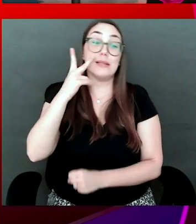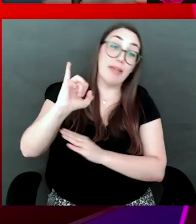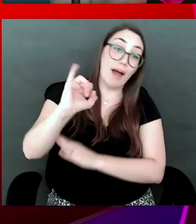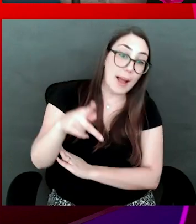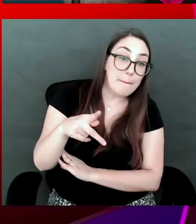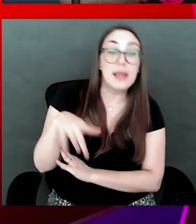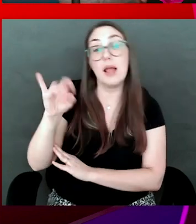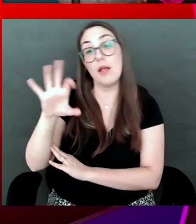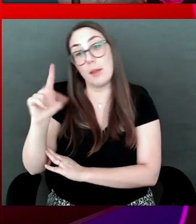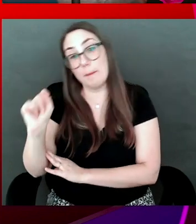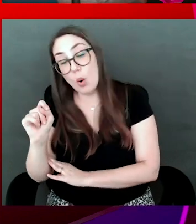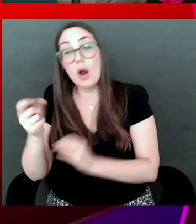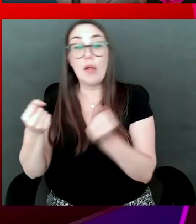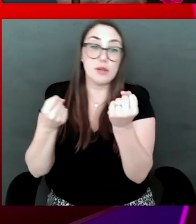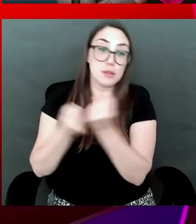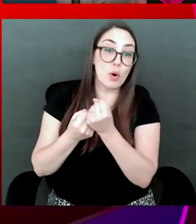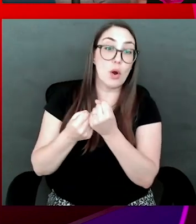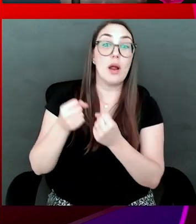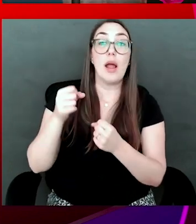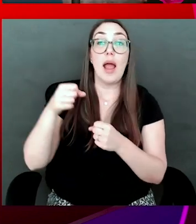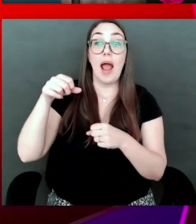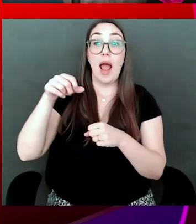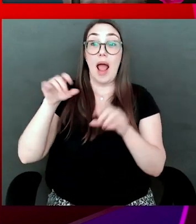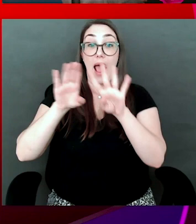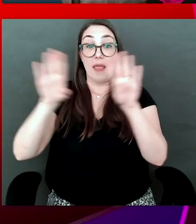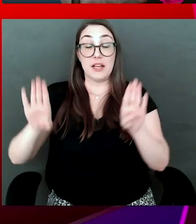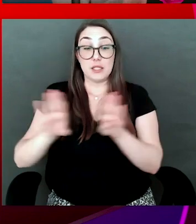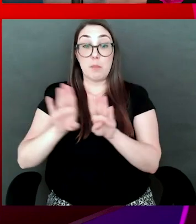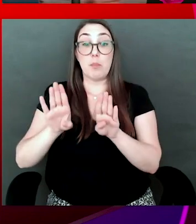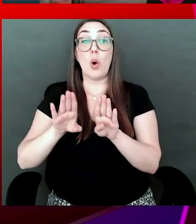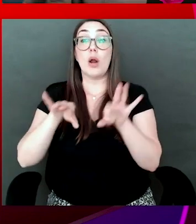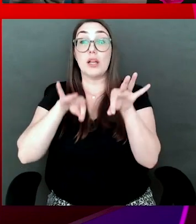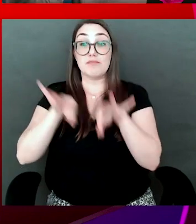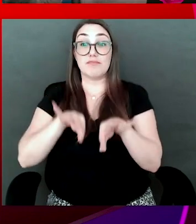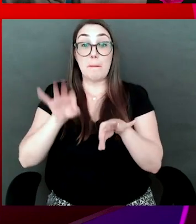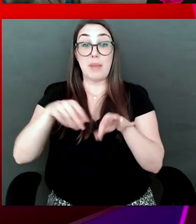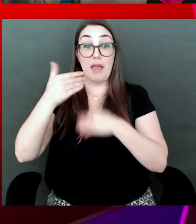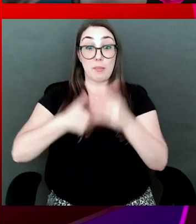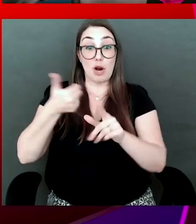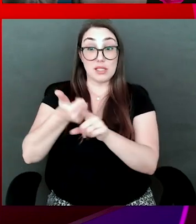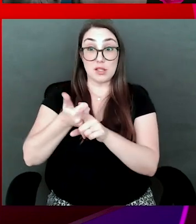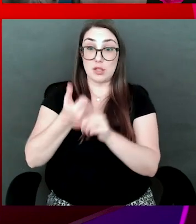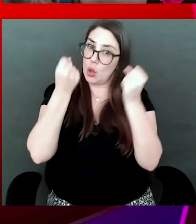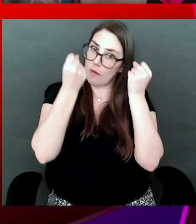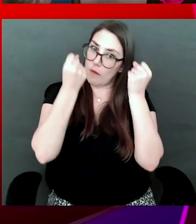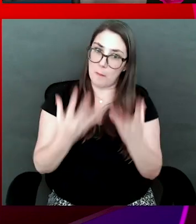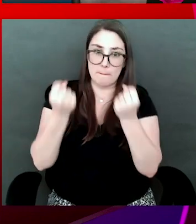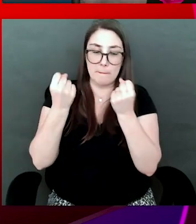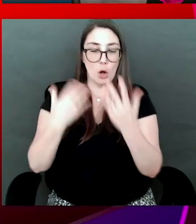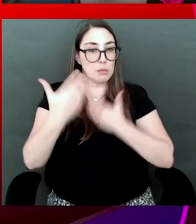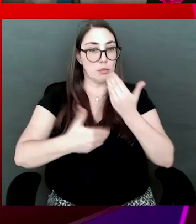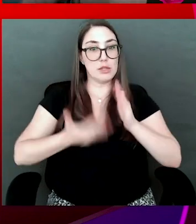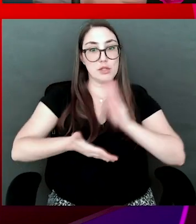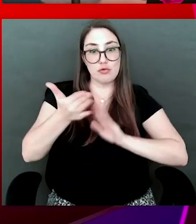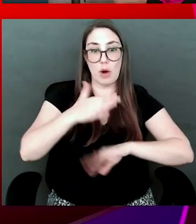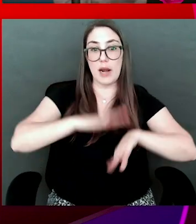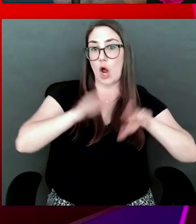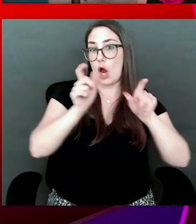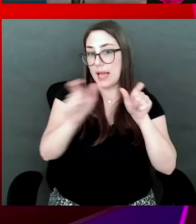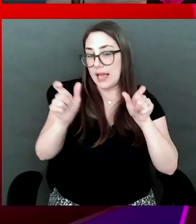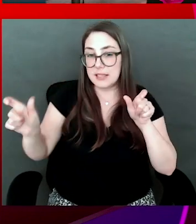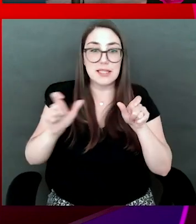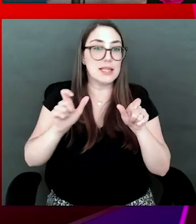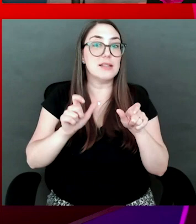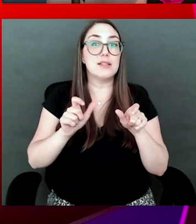are important. So port is defined by the game server process itself. So if you have multiple processes running on an instance, you want to have different ports for all of them. So we